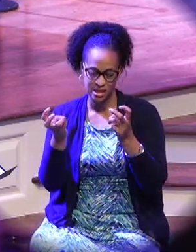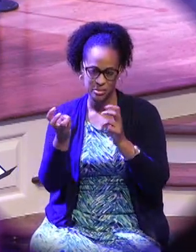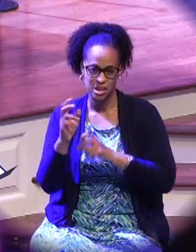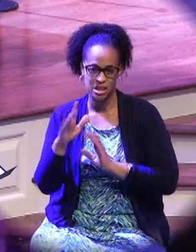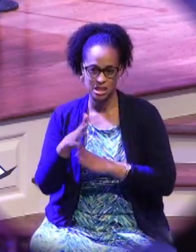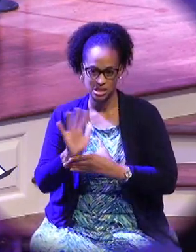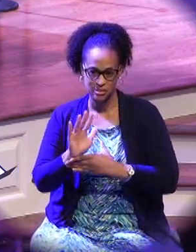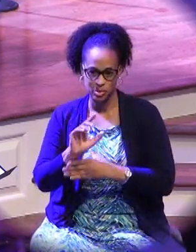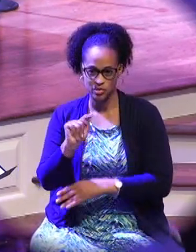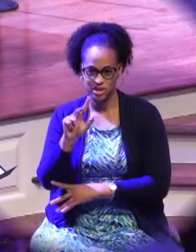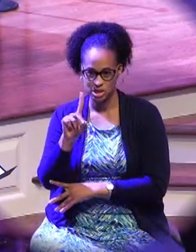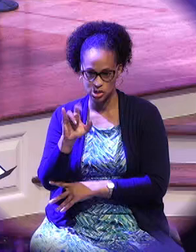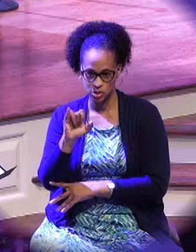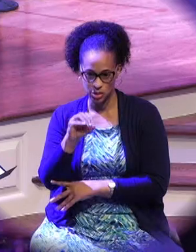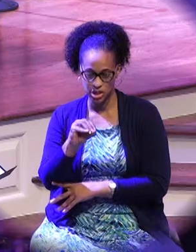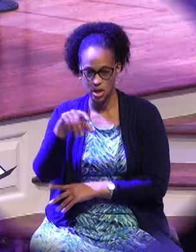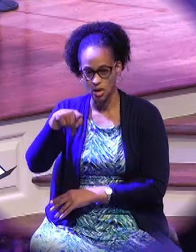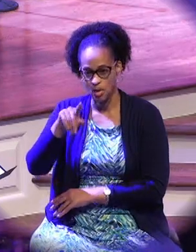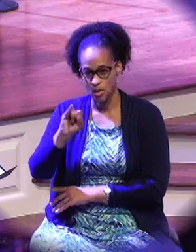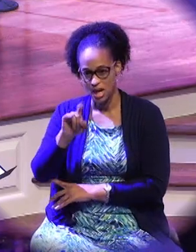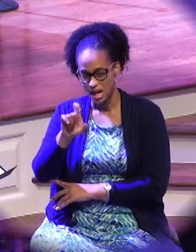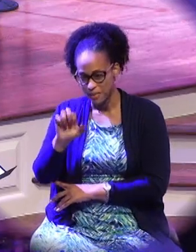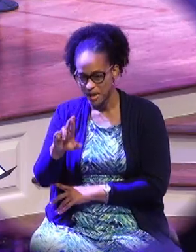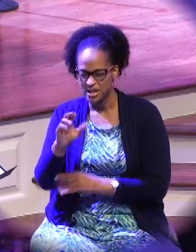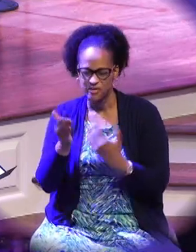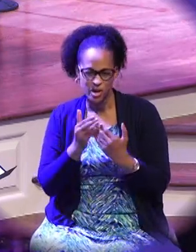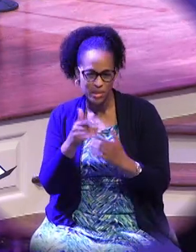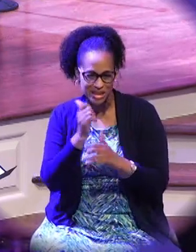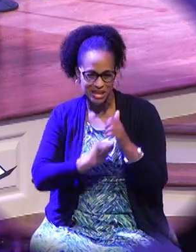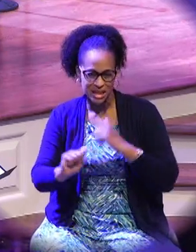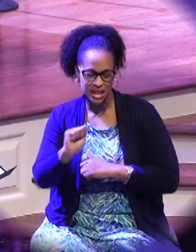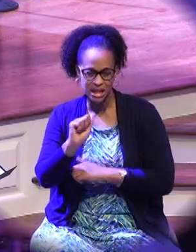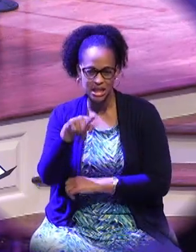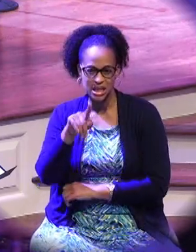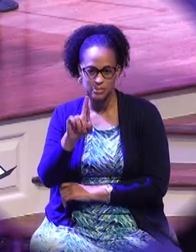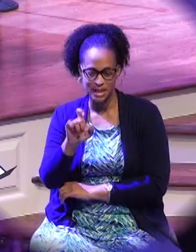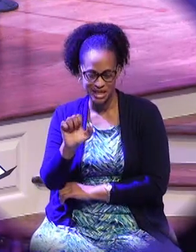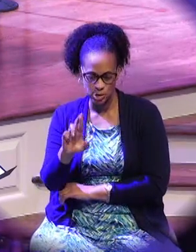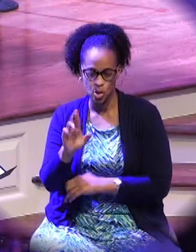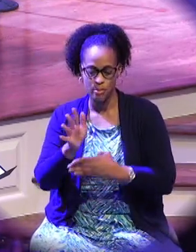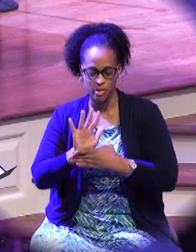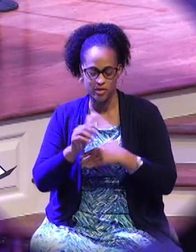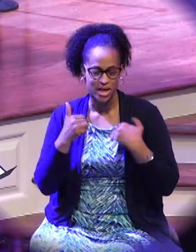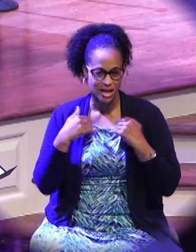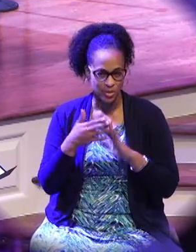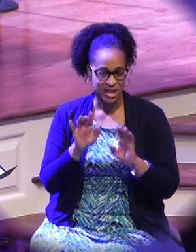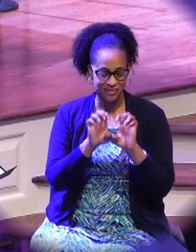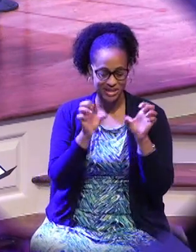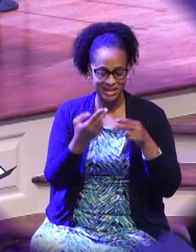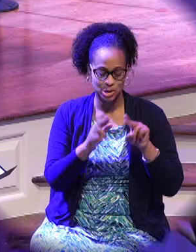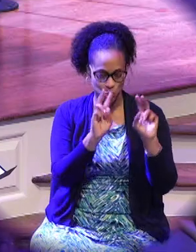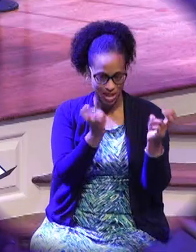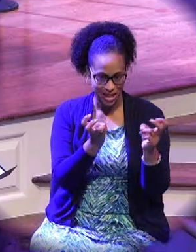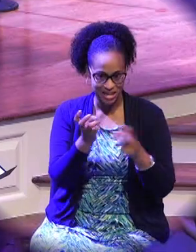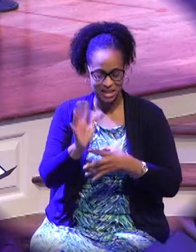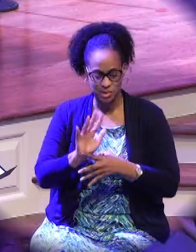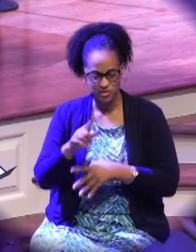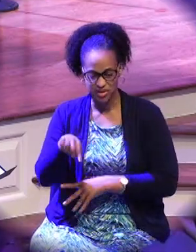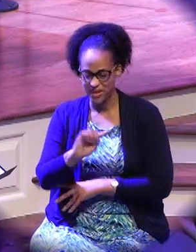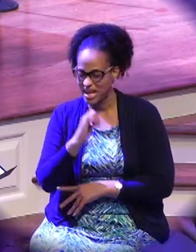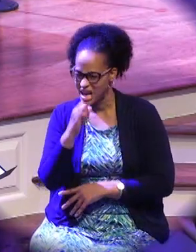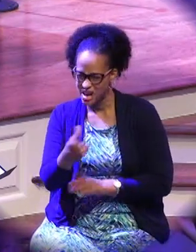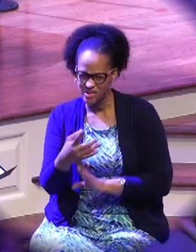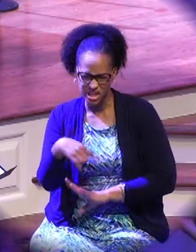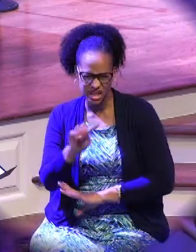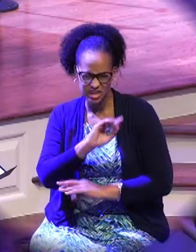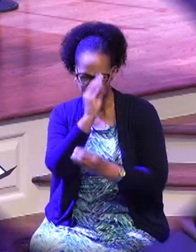movie studio Pixar. If you go watch almost any Pixar movie, it will have Easter eggs of movies they haven't even let